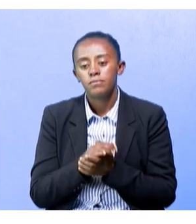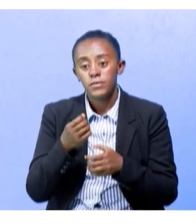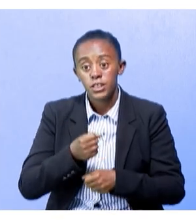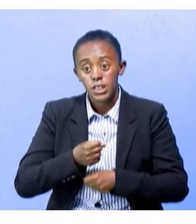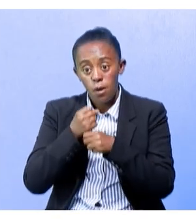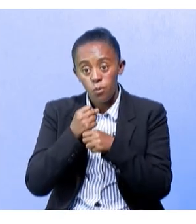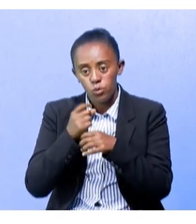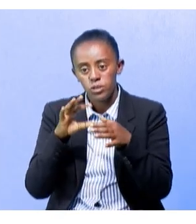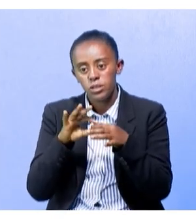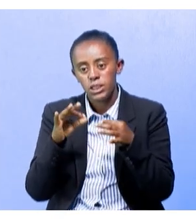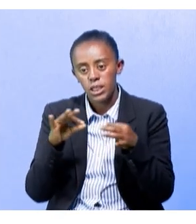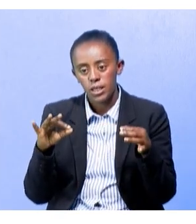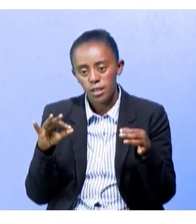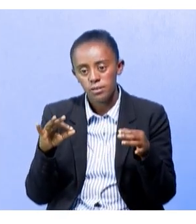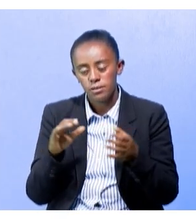Supporting sentence.